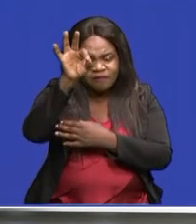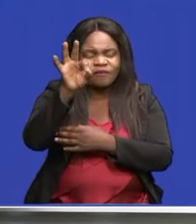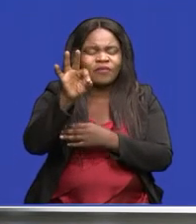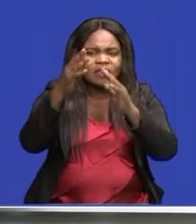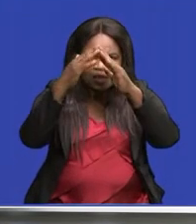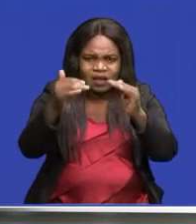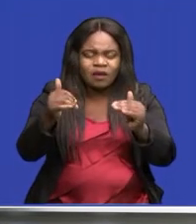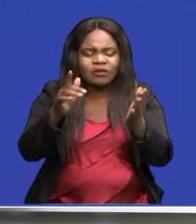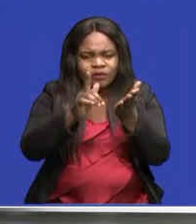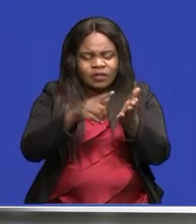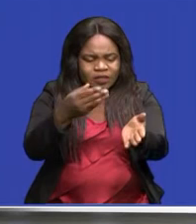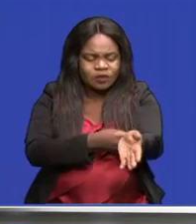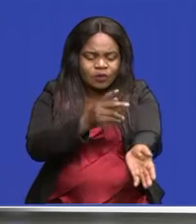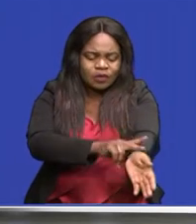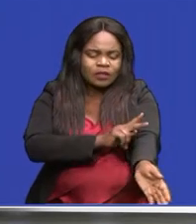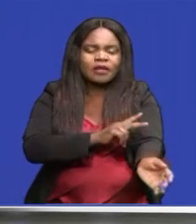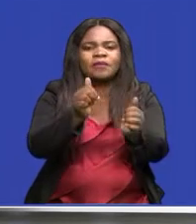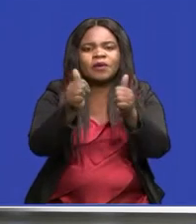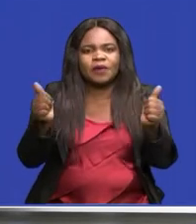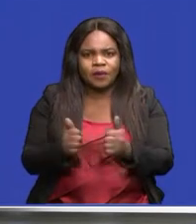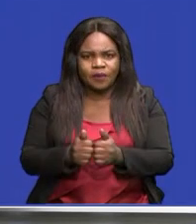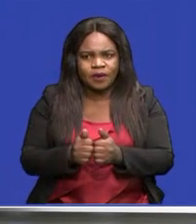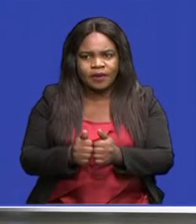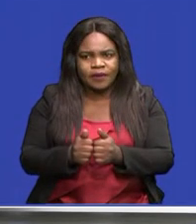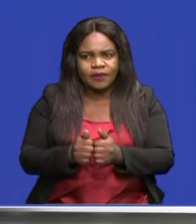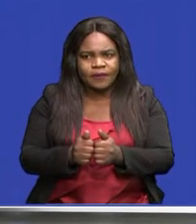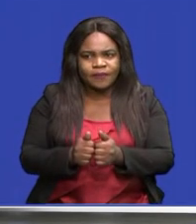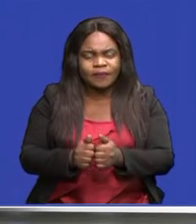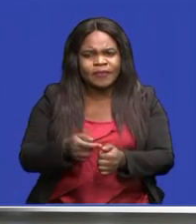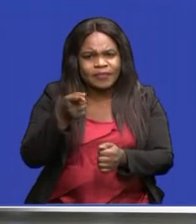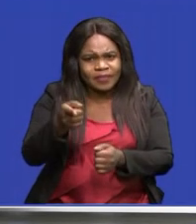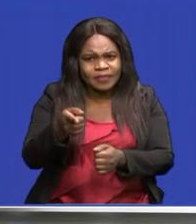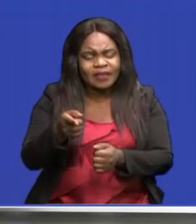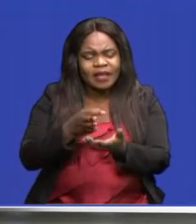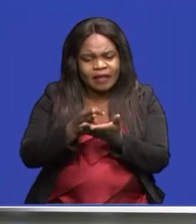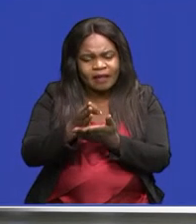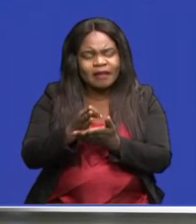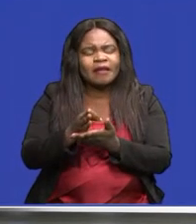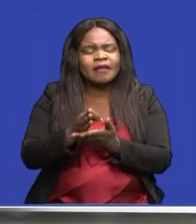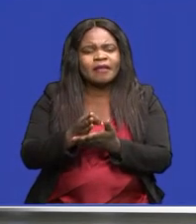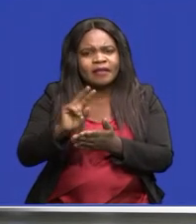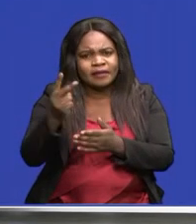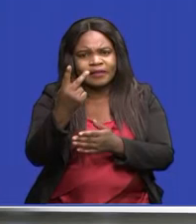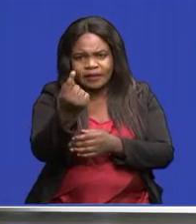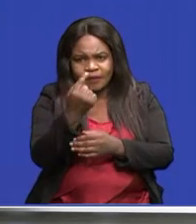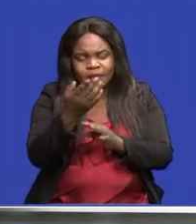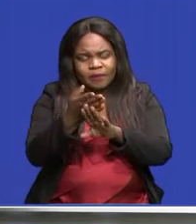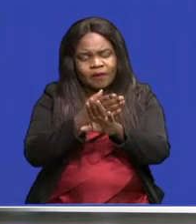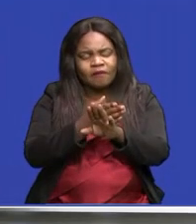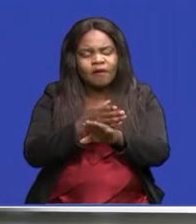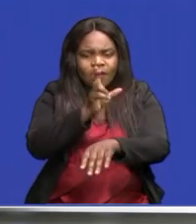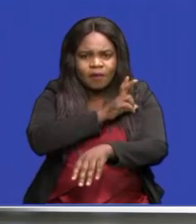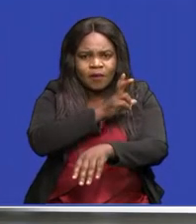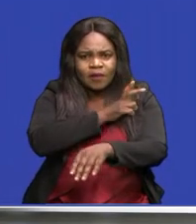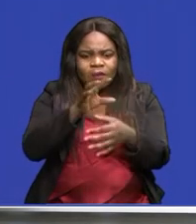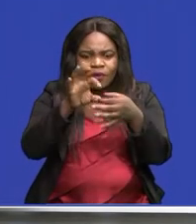in a house in Lusaka's new Kasama area. And this is Musonda's second appearance before the police in connection with the matter